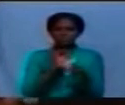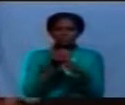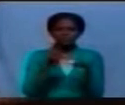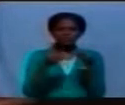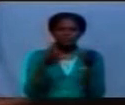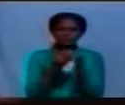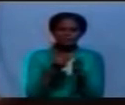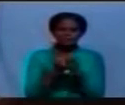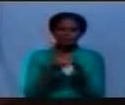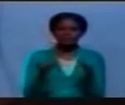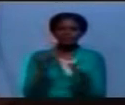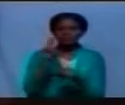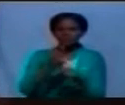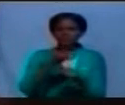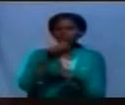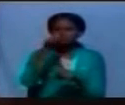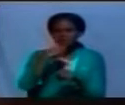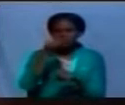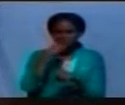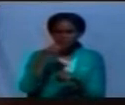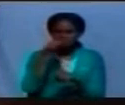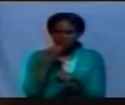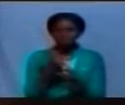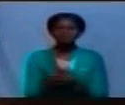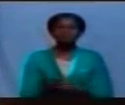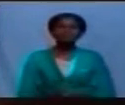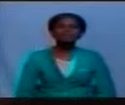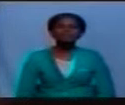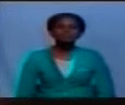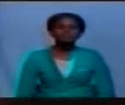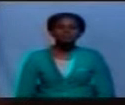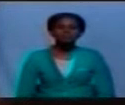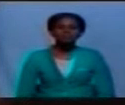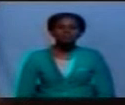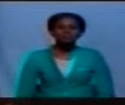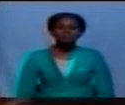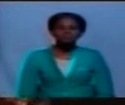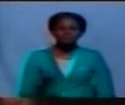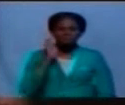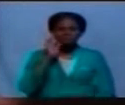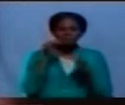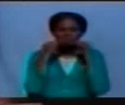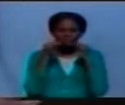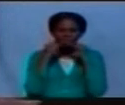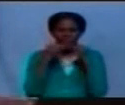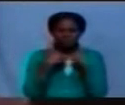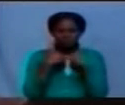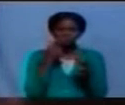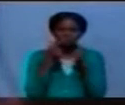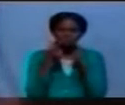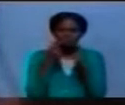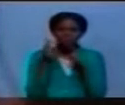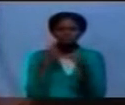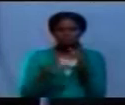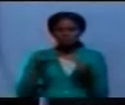but money they're using on consumption. I'll tell you, I think we've spoken well in terms of what we need